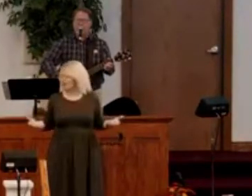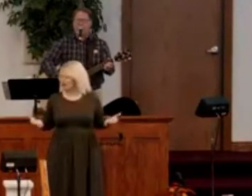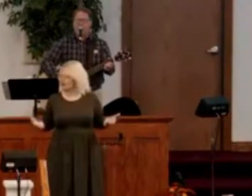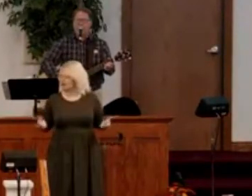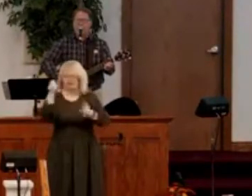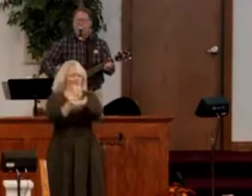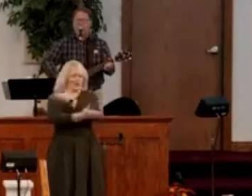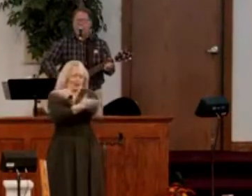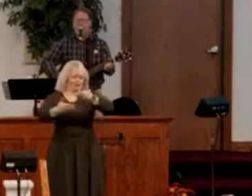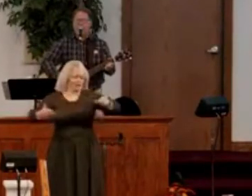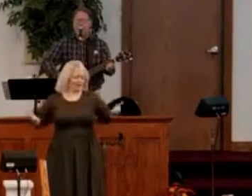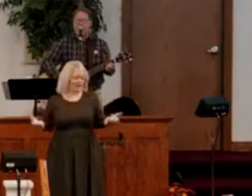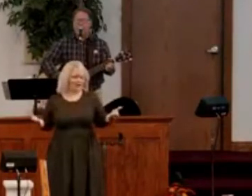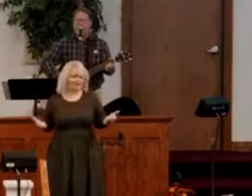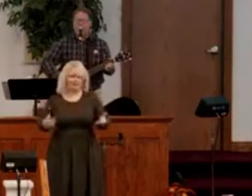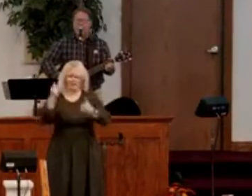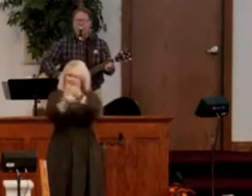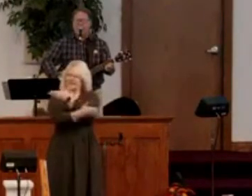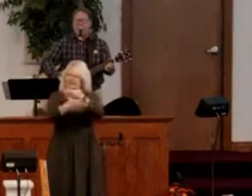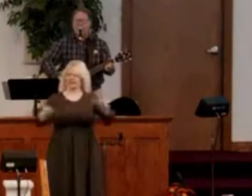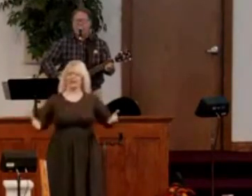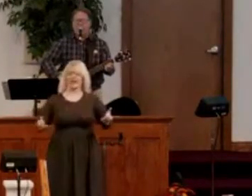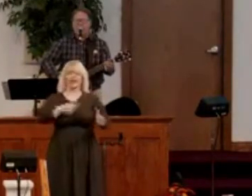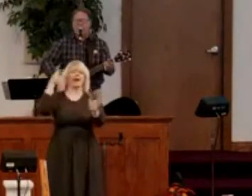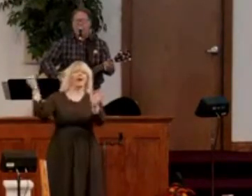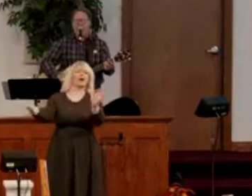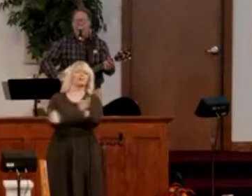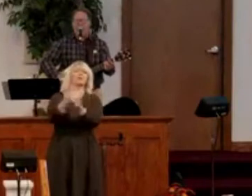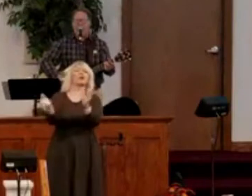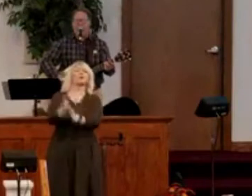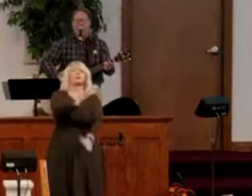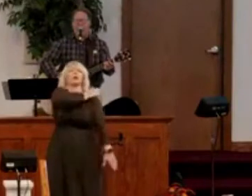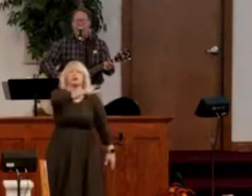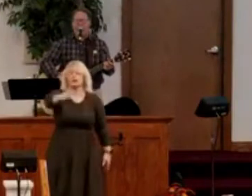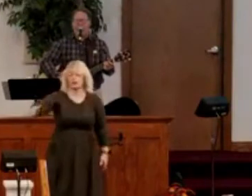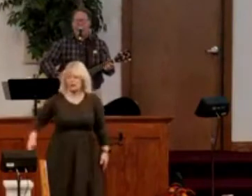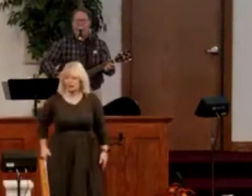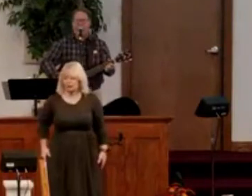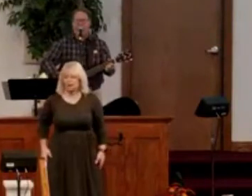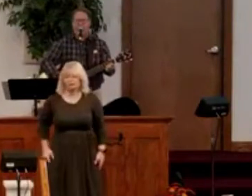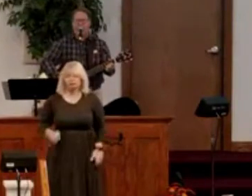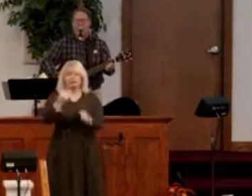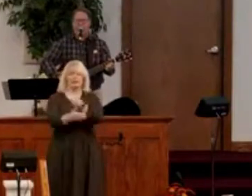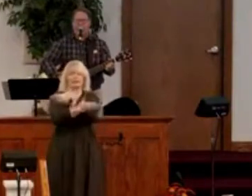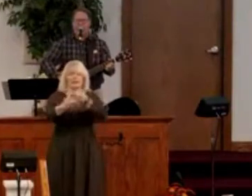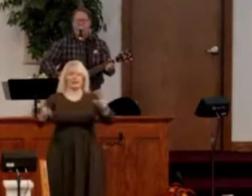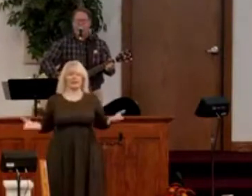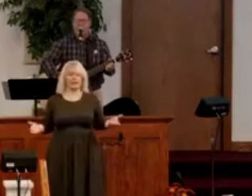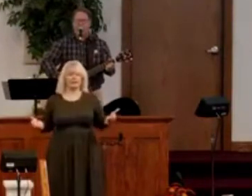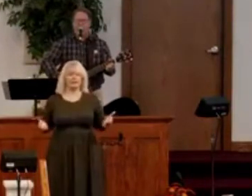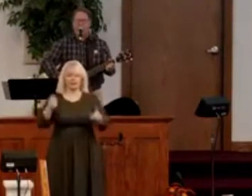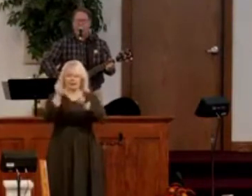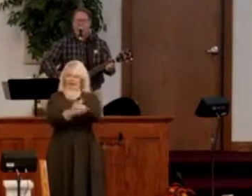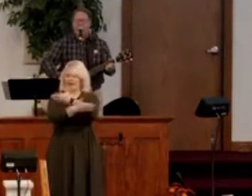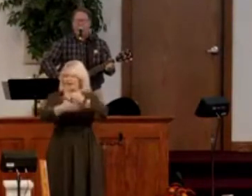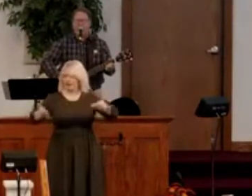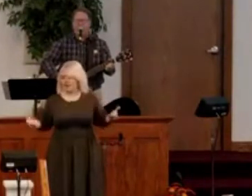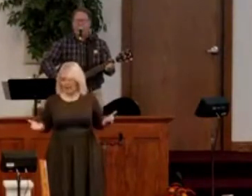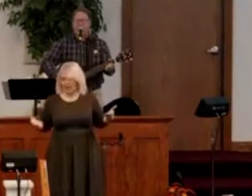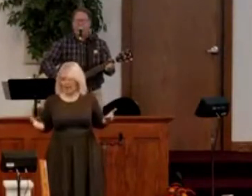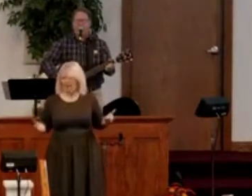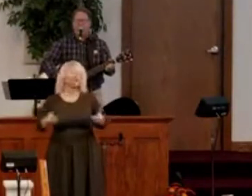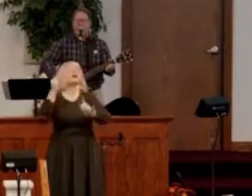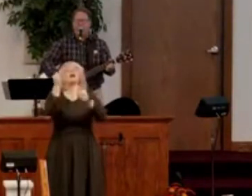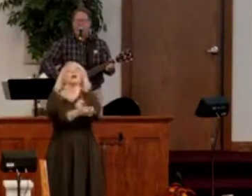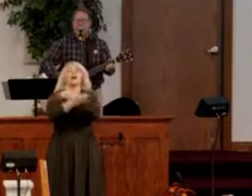that, everything that, let everything that has breath, praise the Lord. Let everything that,